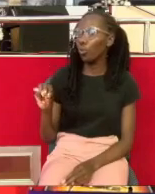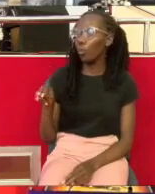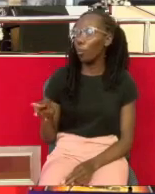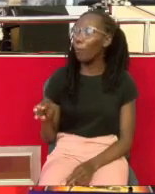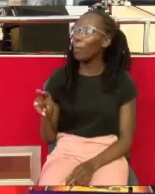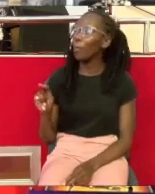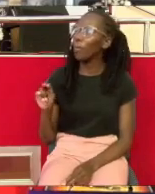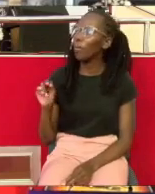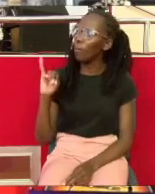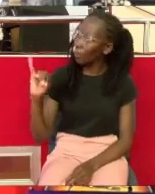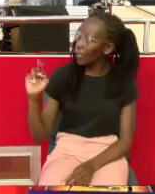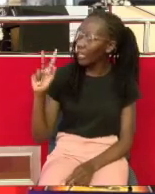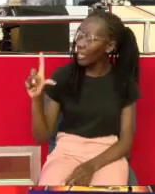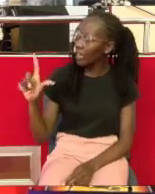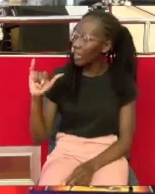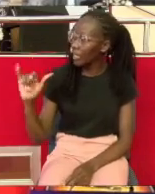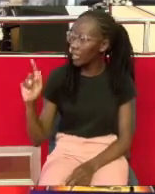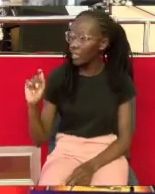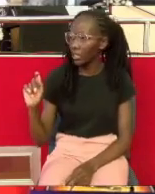the book of Psalms